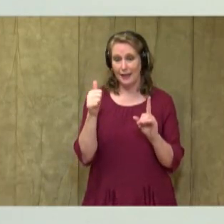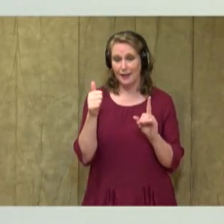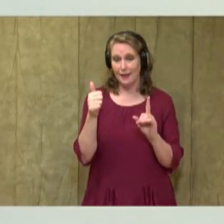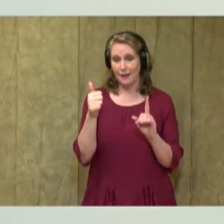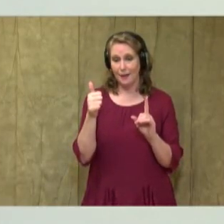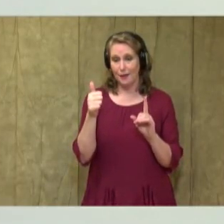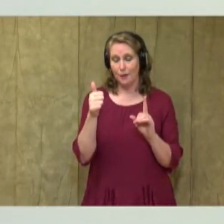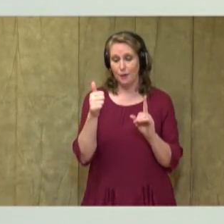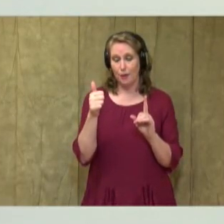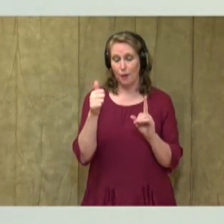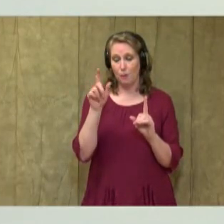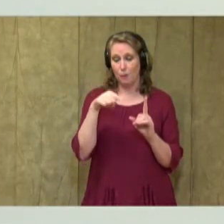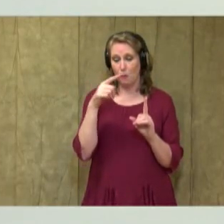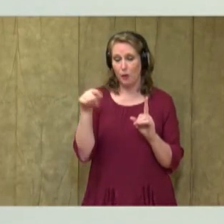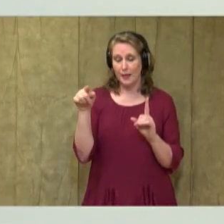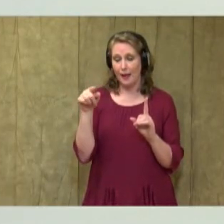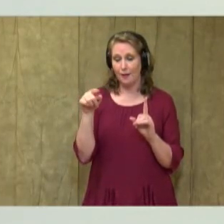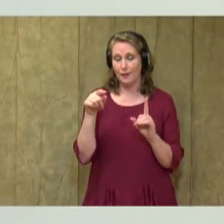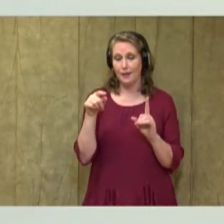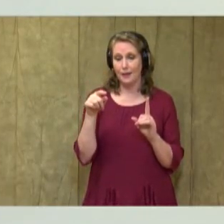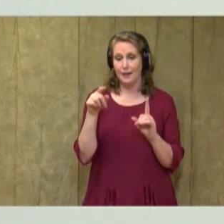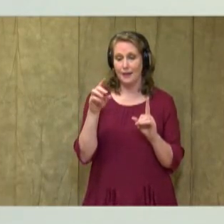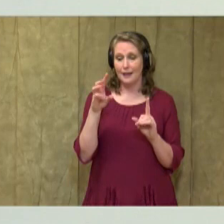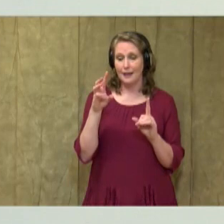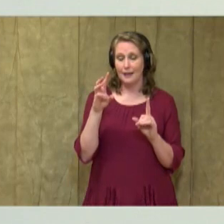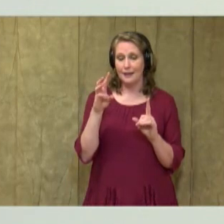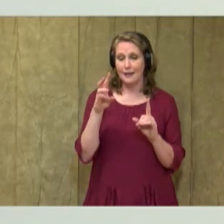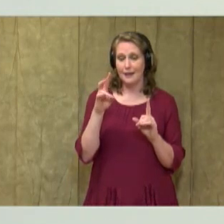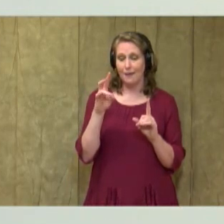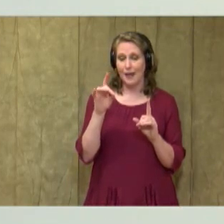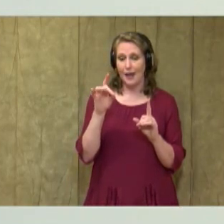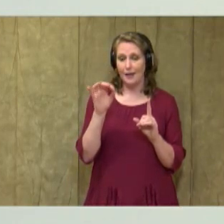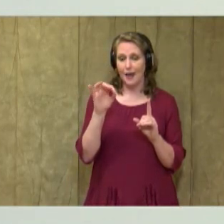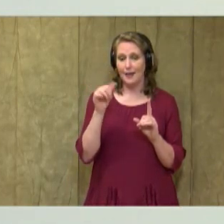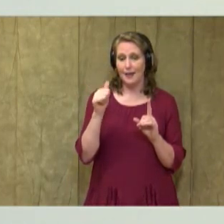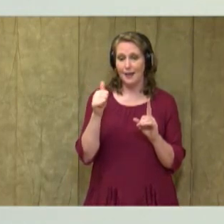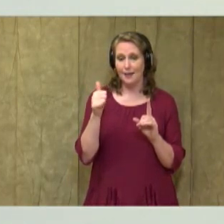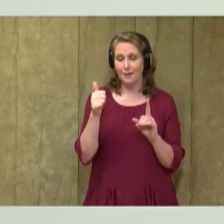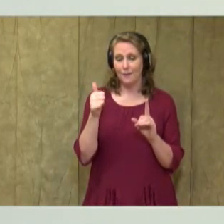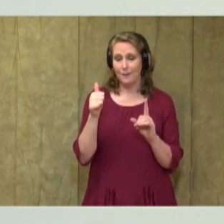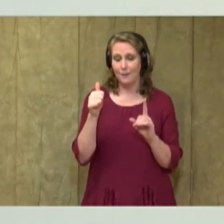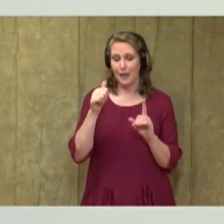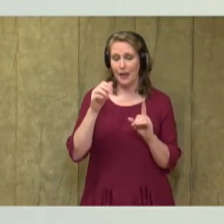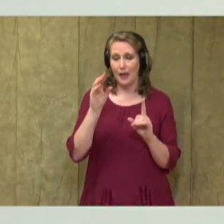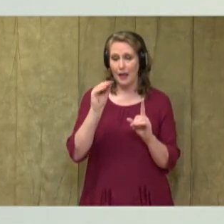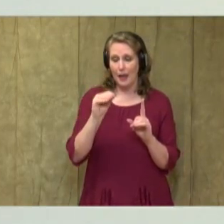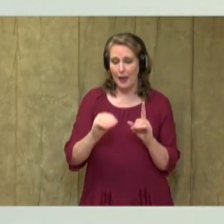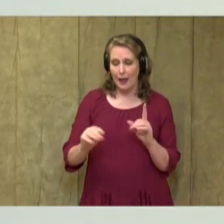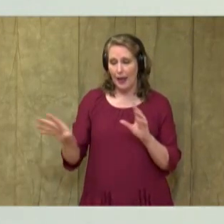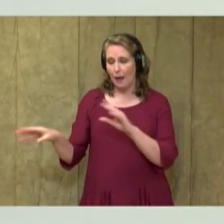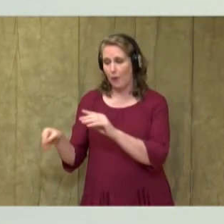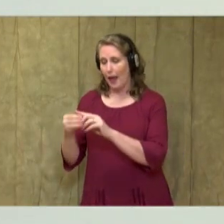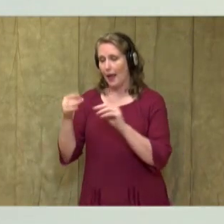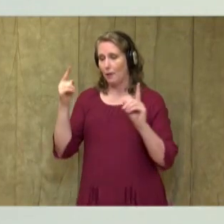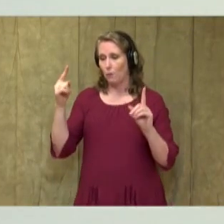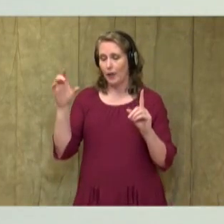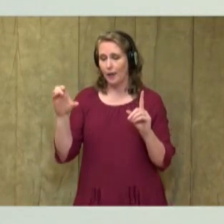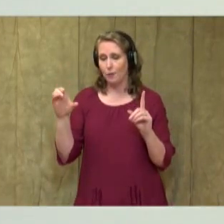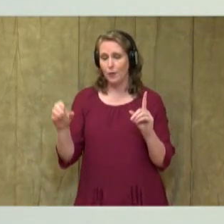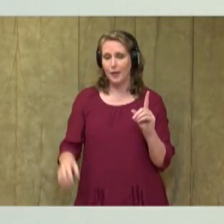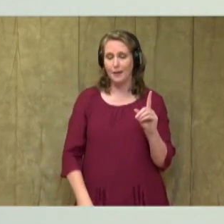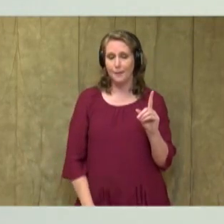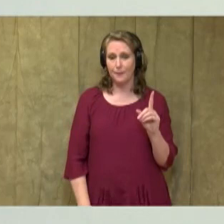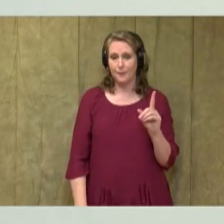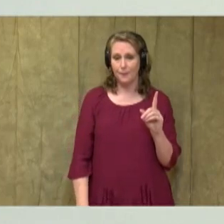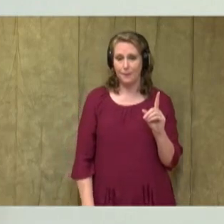out 4, 5, 6, 7, 8, 9, 10, and we're going to add 100 over